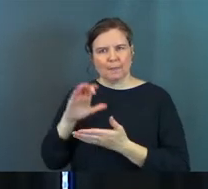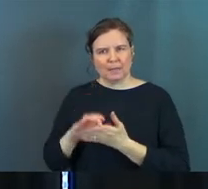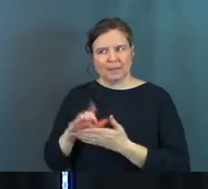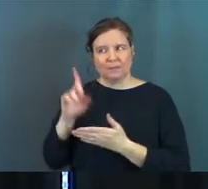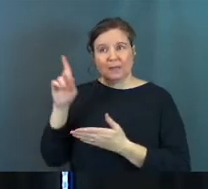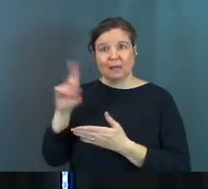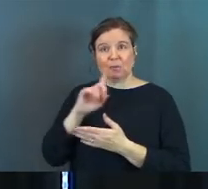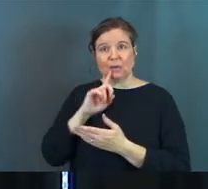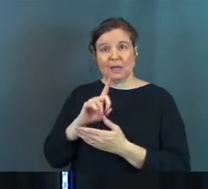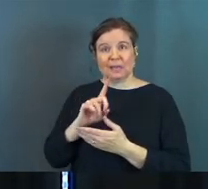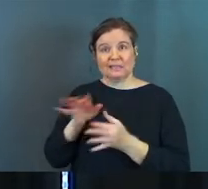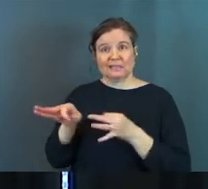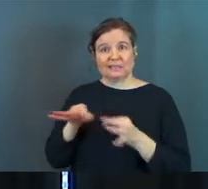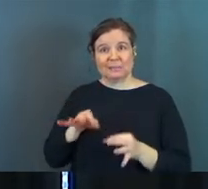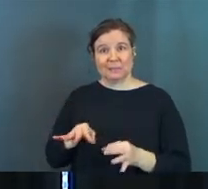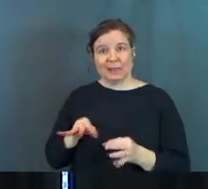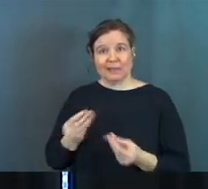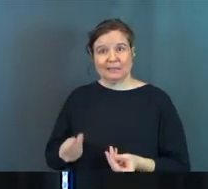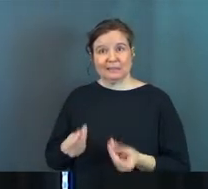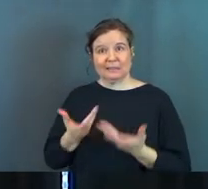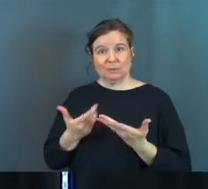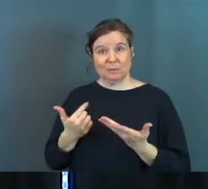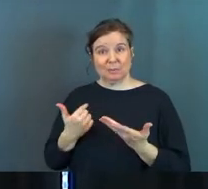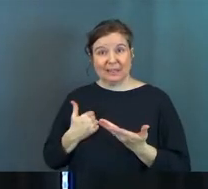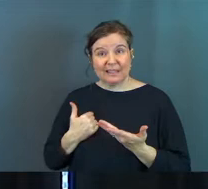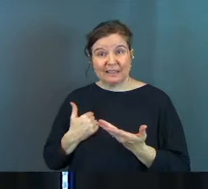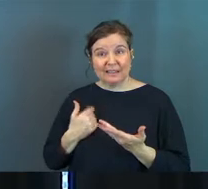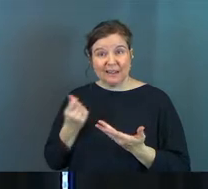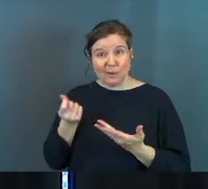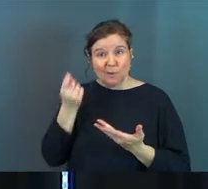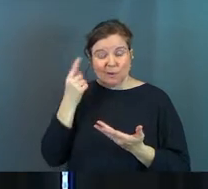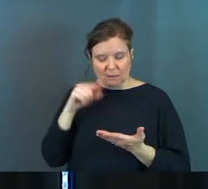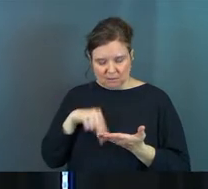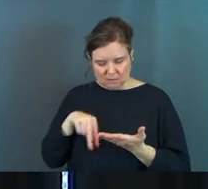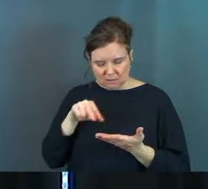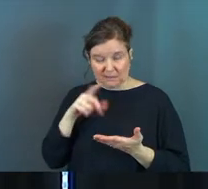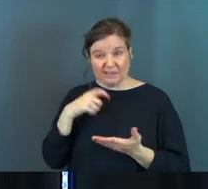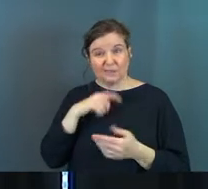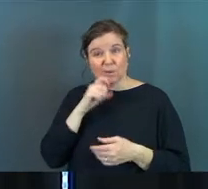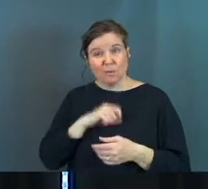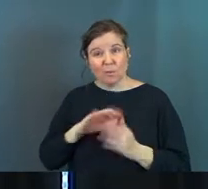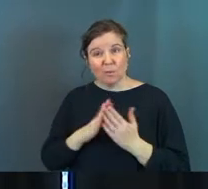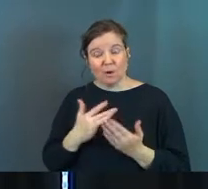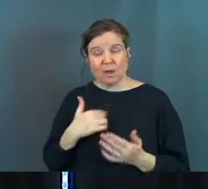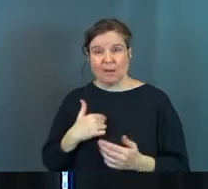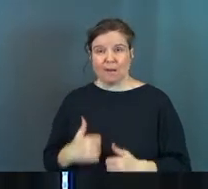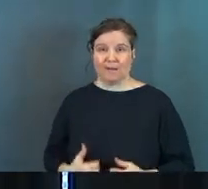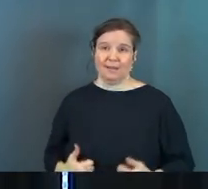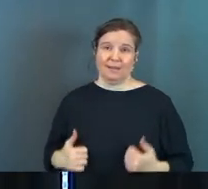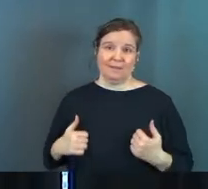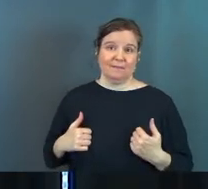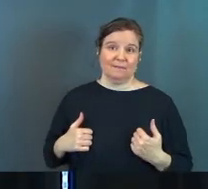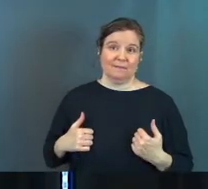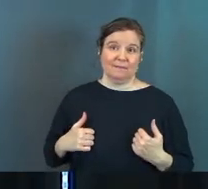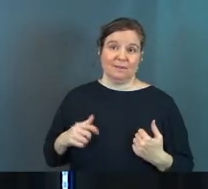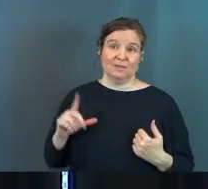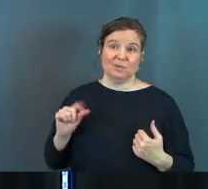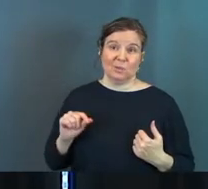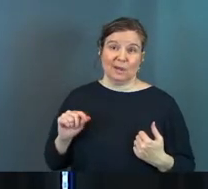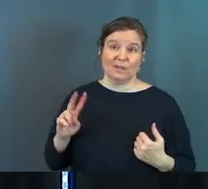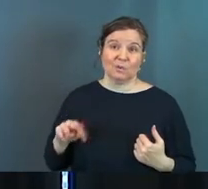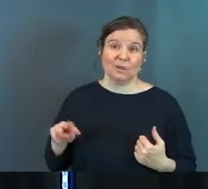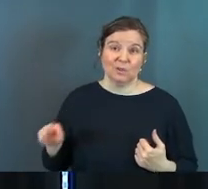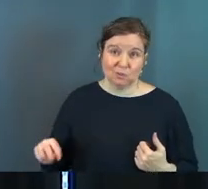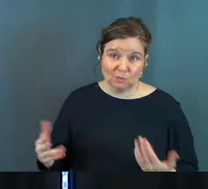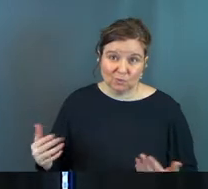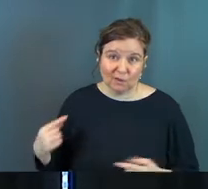believe that he'll actually explain it to me? Because this is an ancient book, and I live in